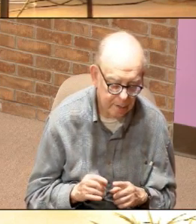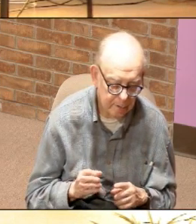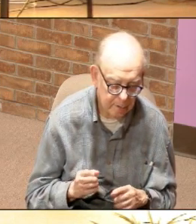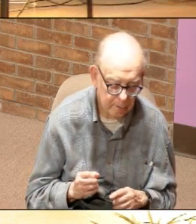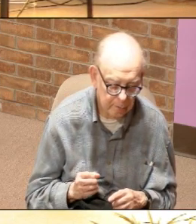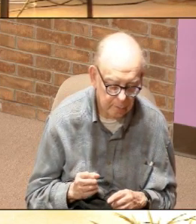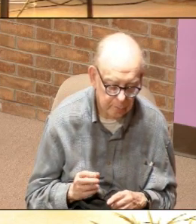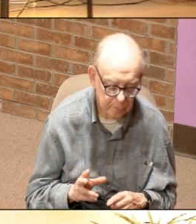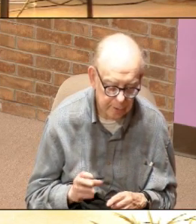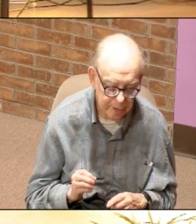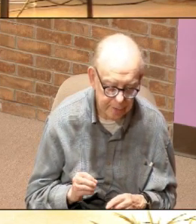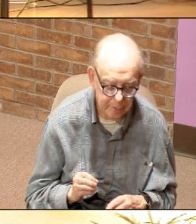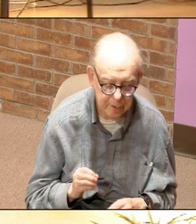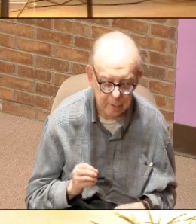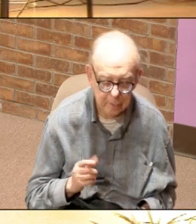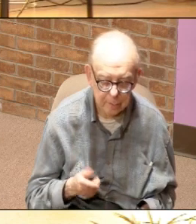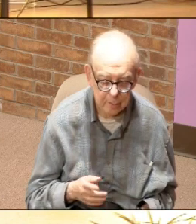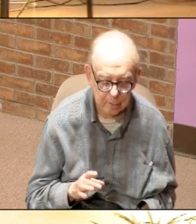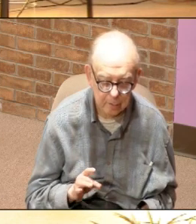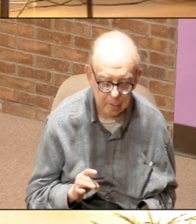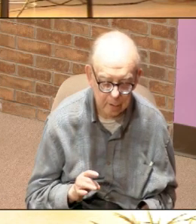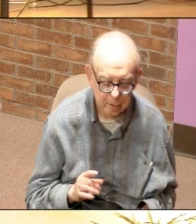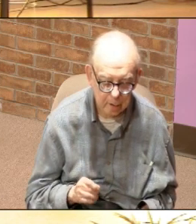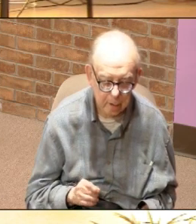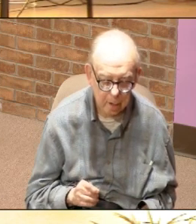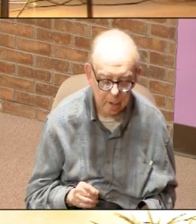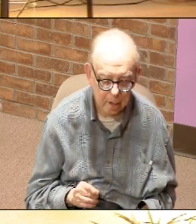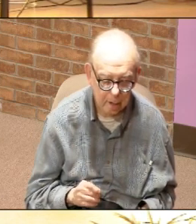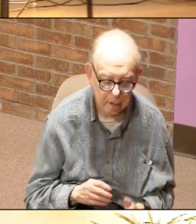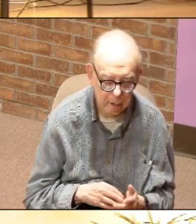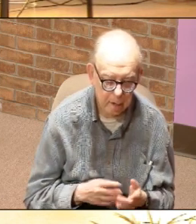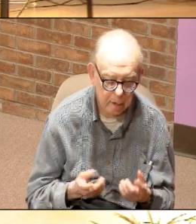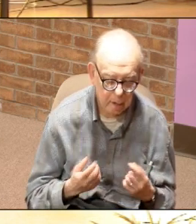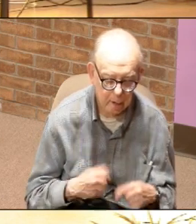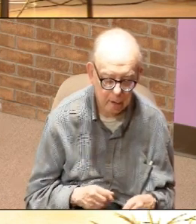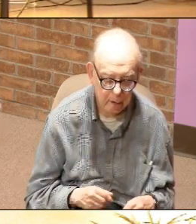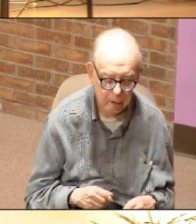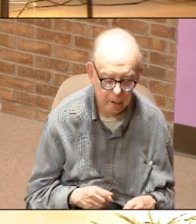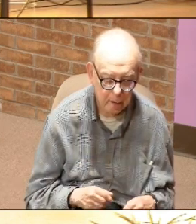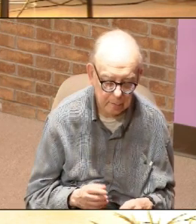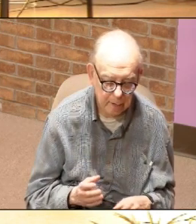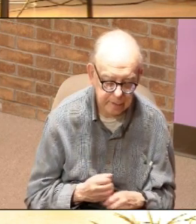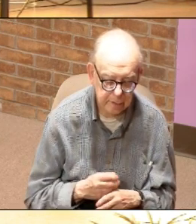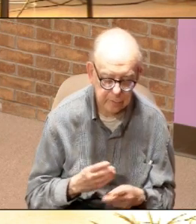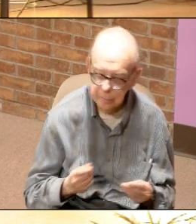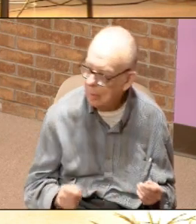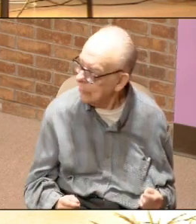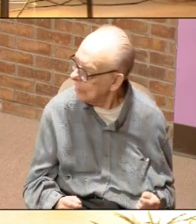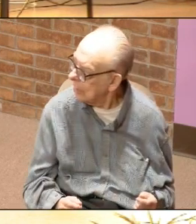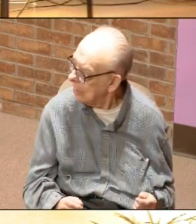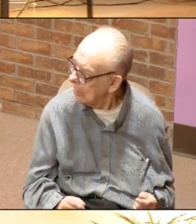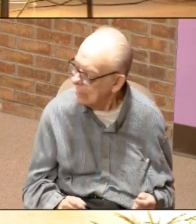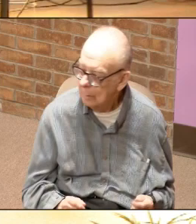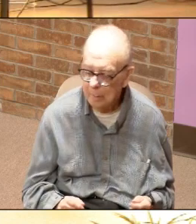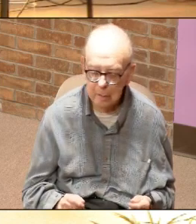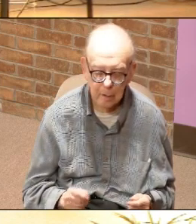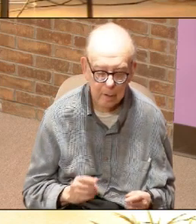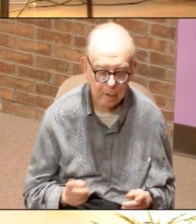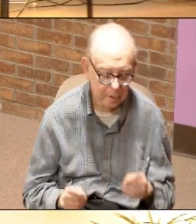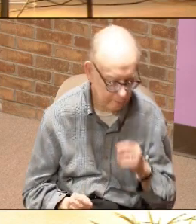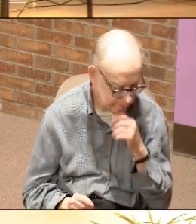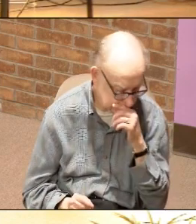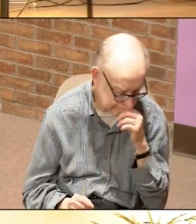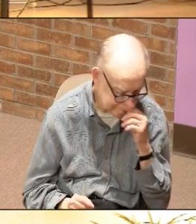Matthew 11. Yeah, I was told that when I come down here, I get soft. So let